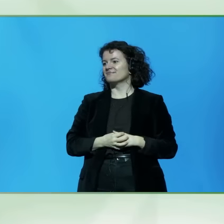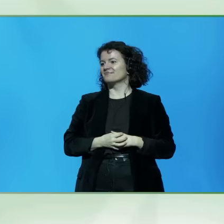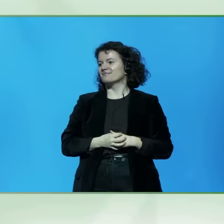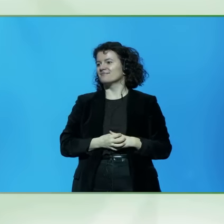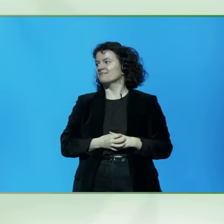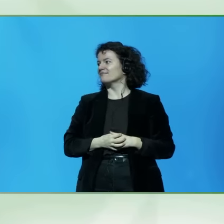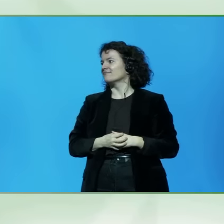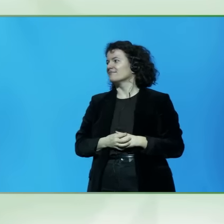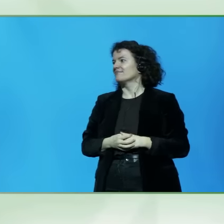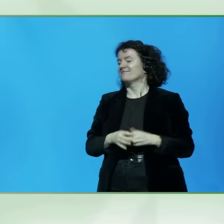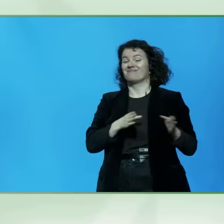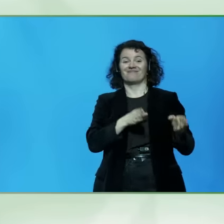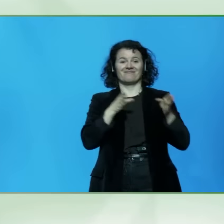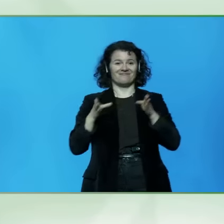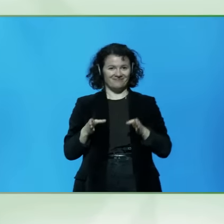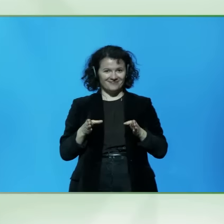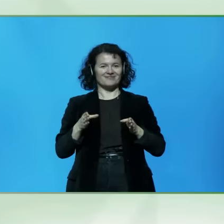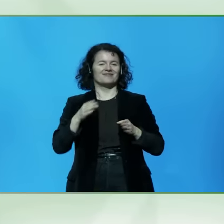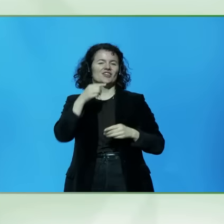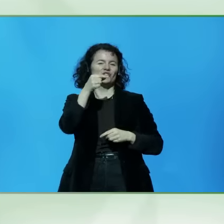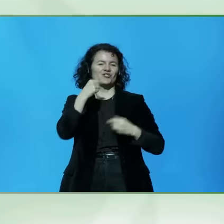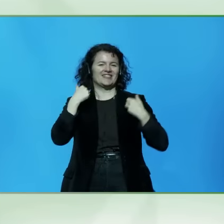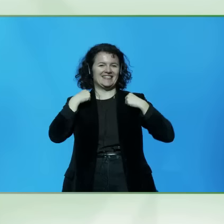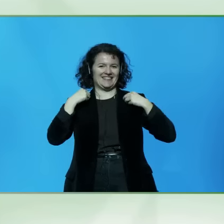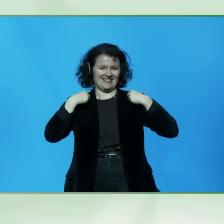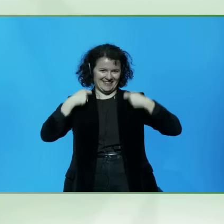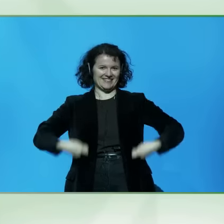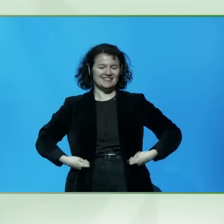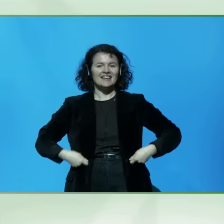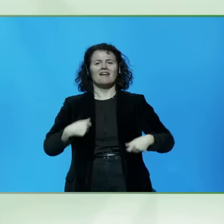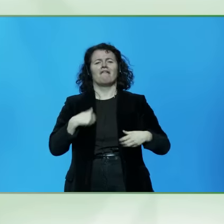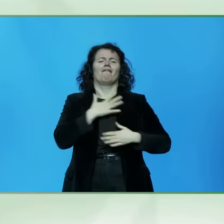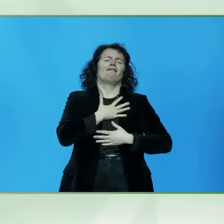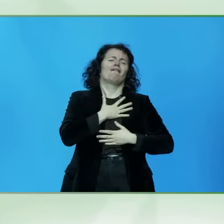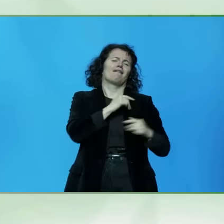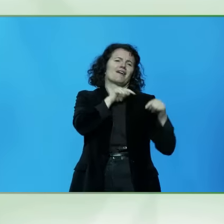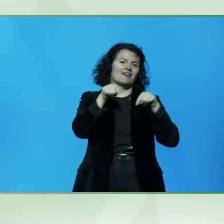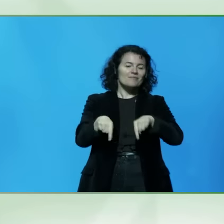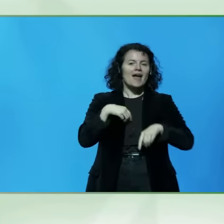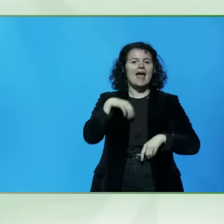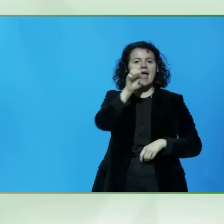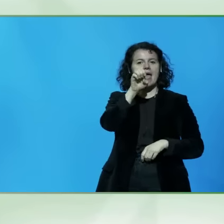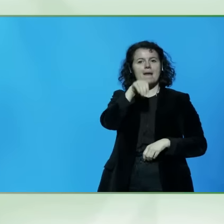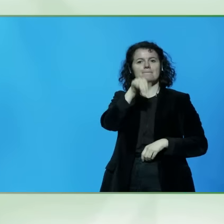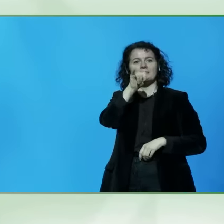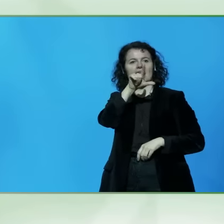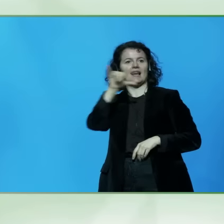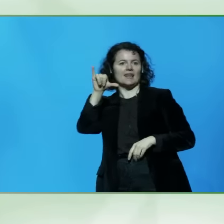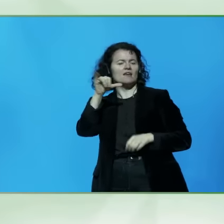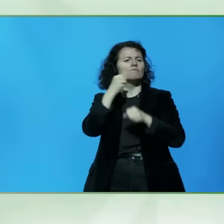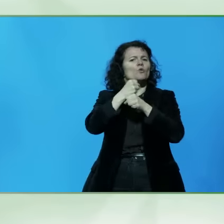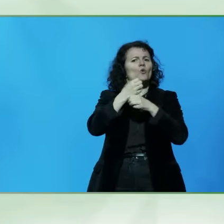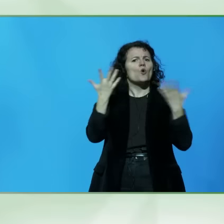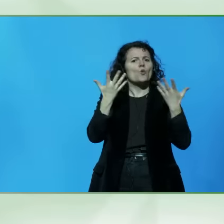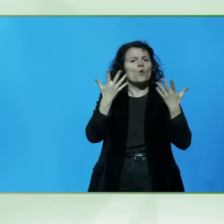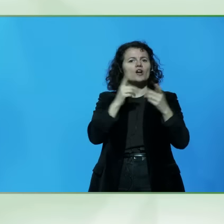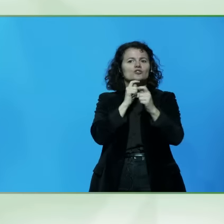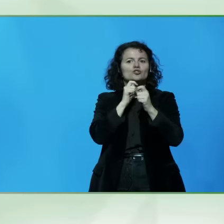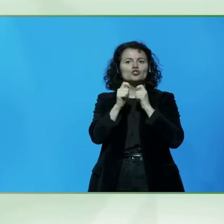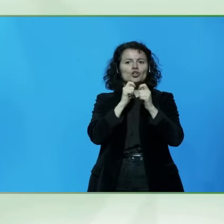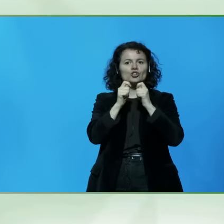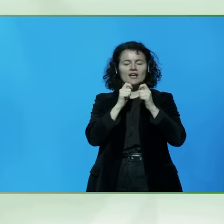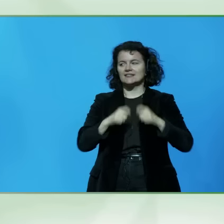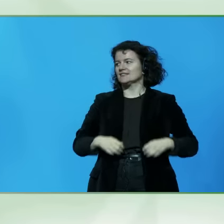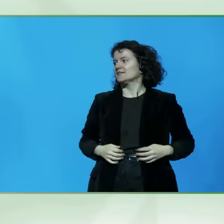It's such a pleasure to be here with you all. My name is Emily. I am a journalist and the